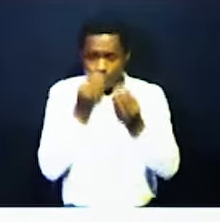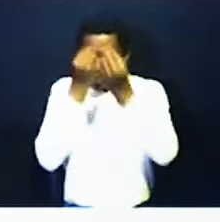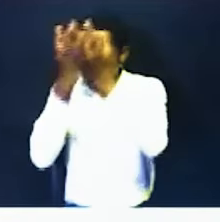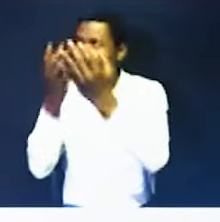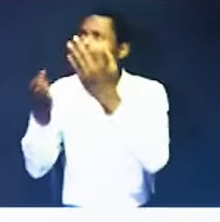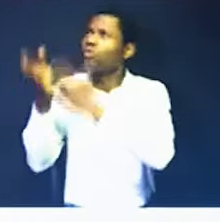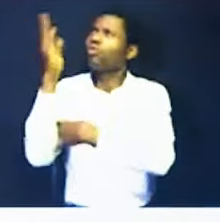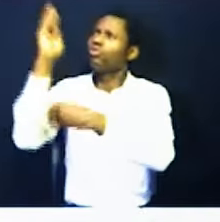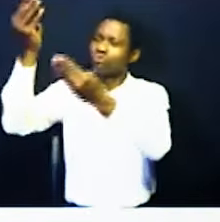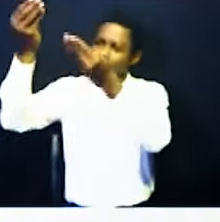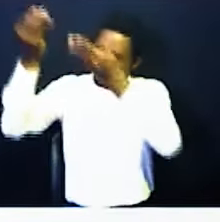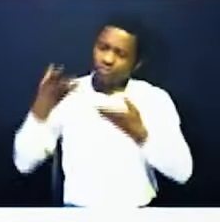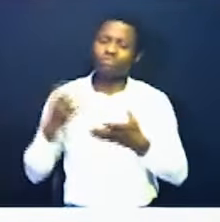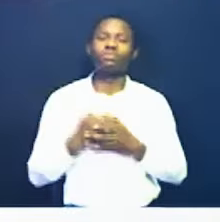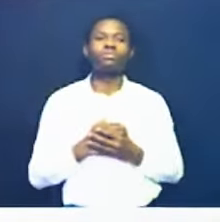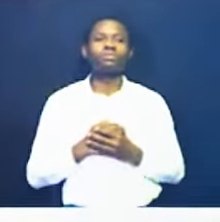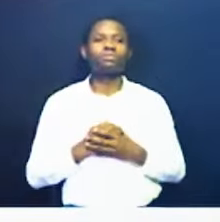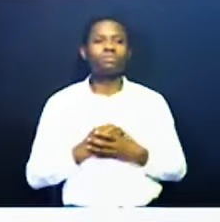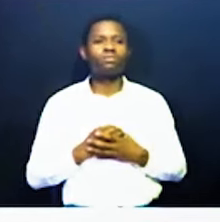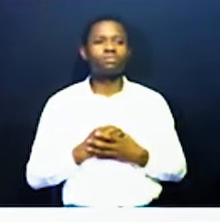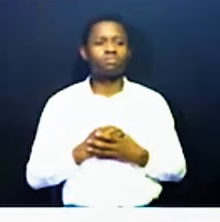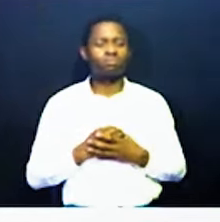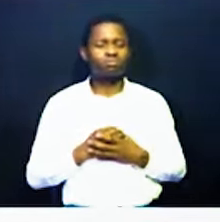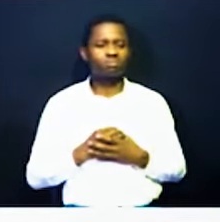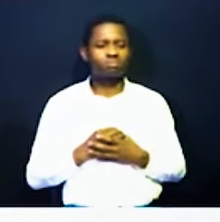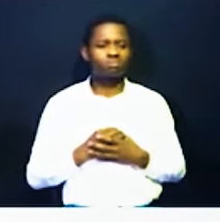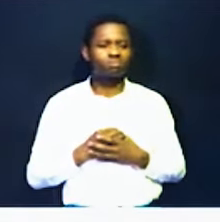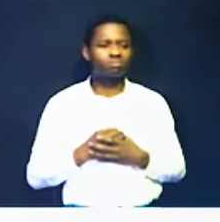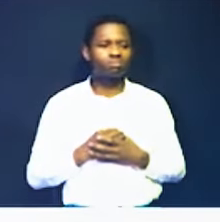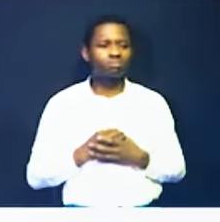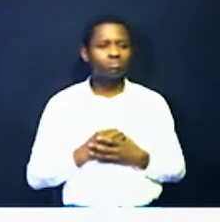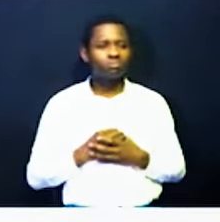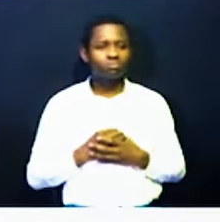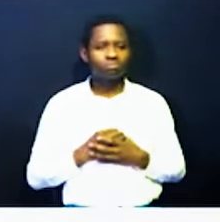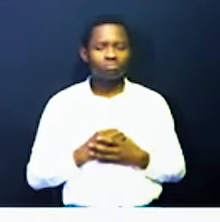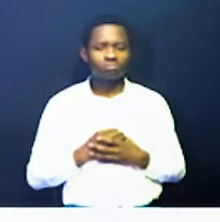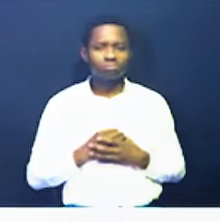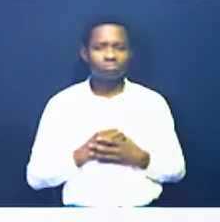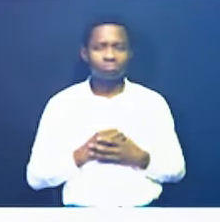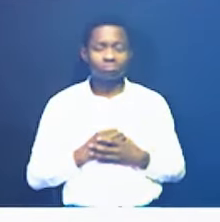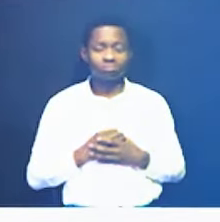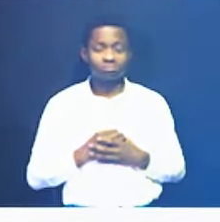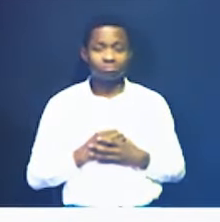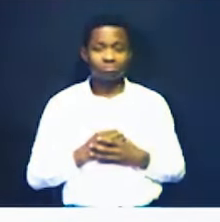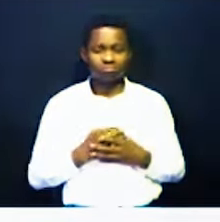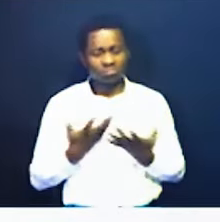provide. Those cisterns be broken.